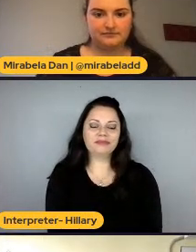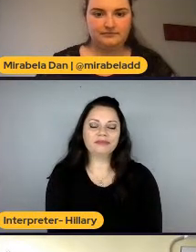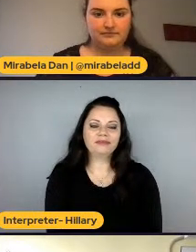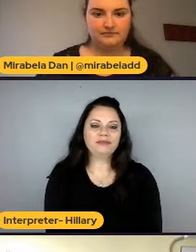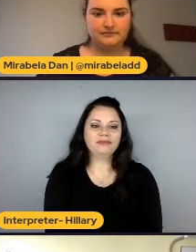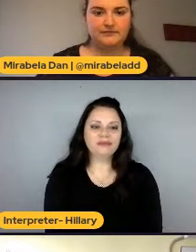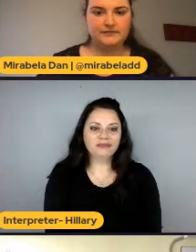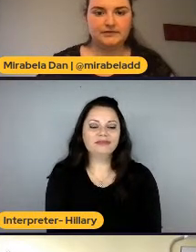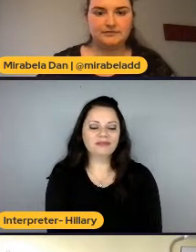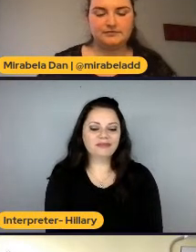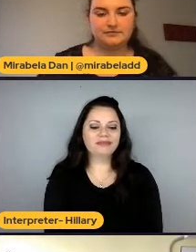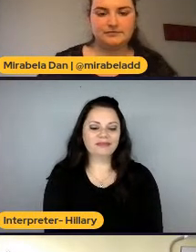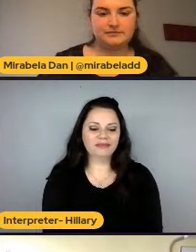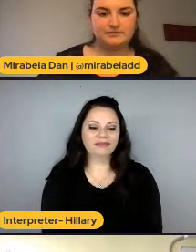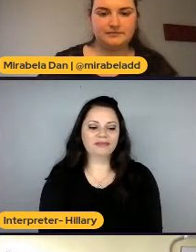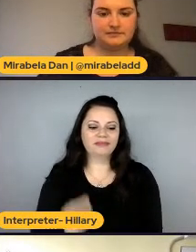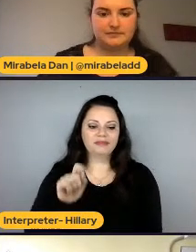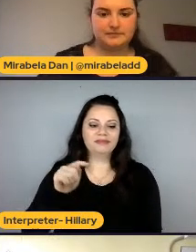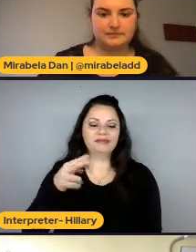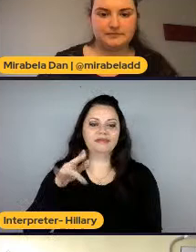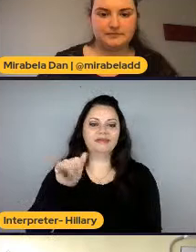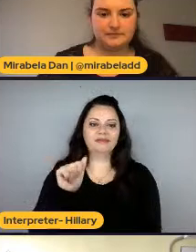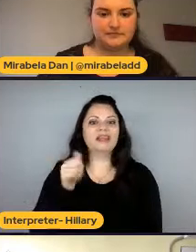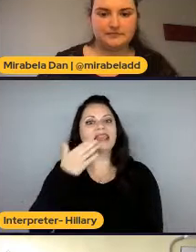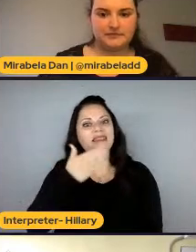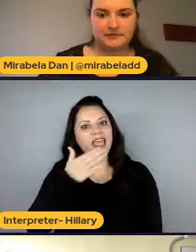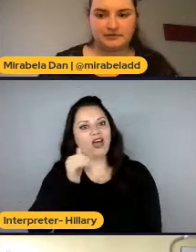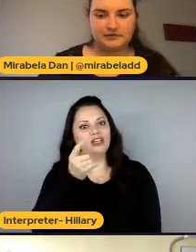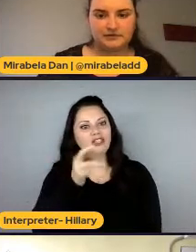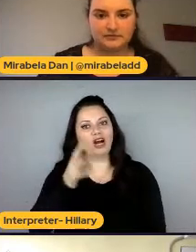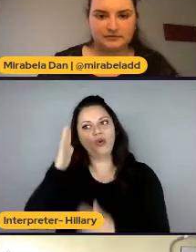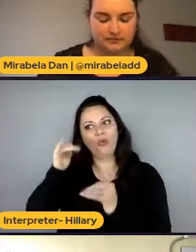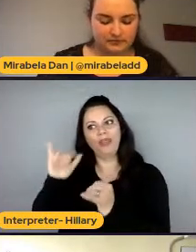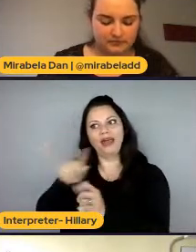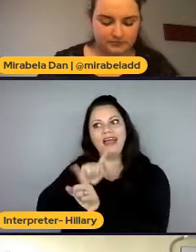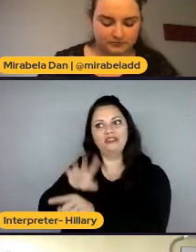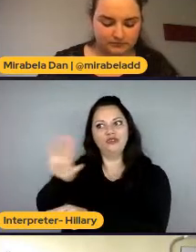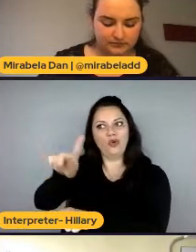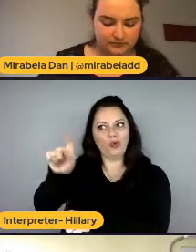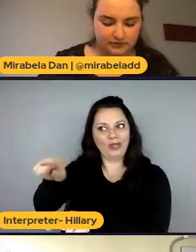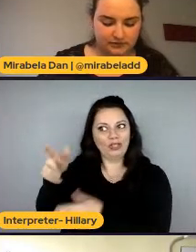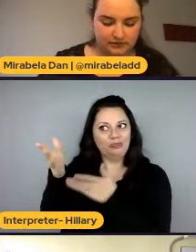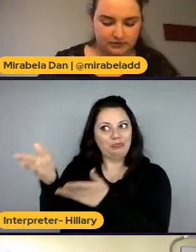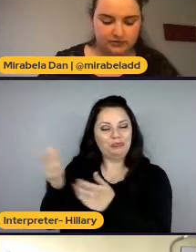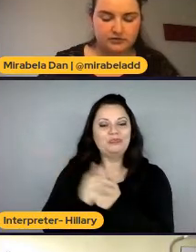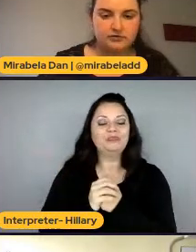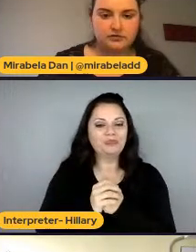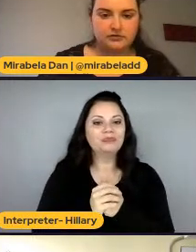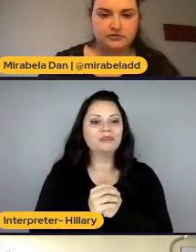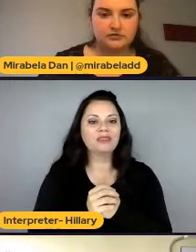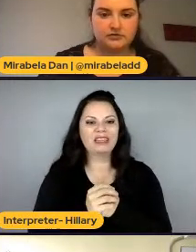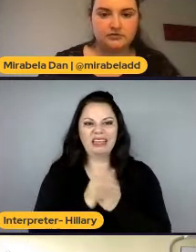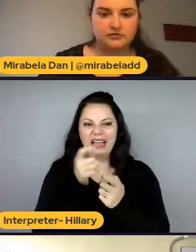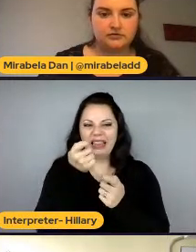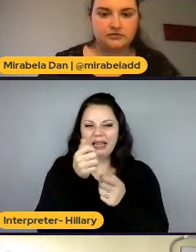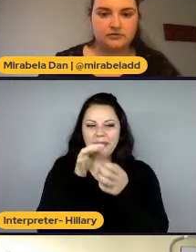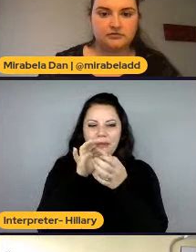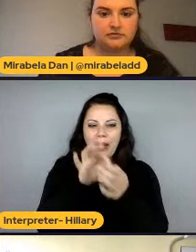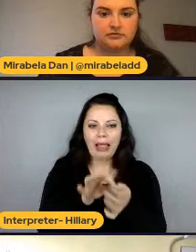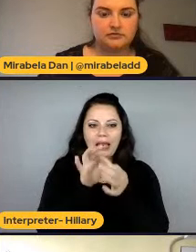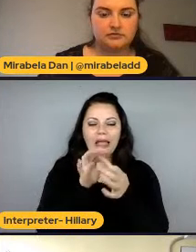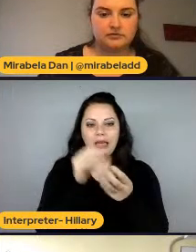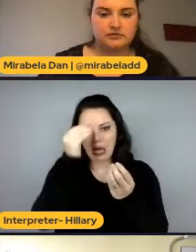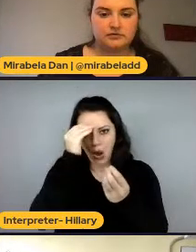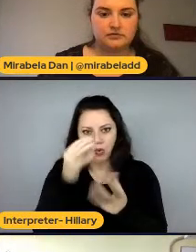Oh, thanks, Ansgar. I hope that answers your question, KL. On a slightly related note, did